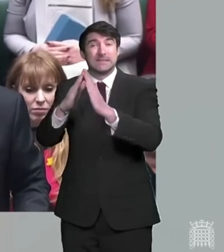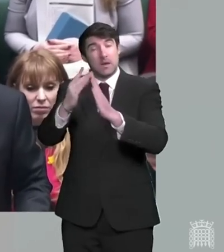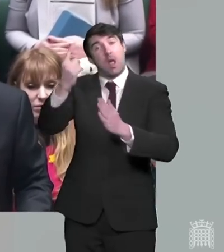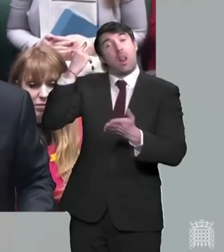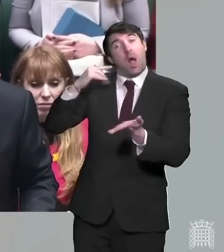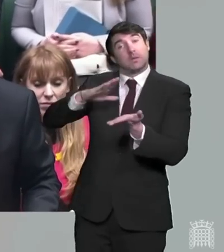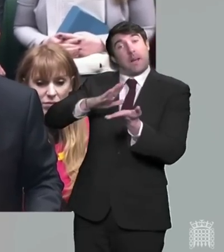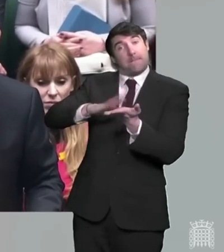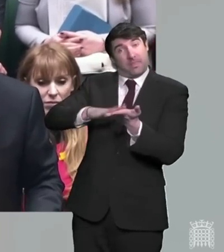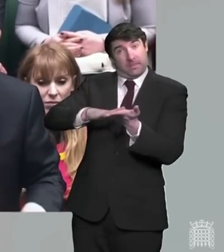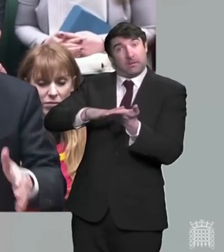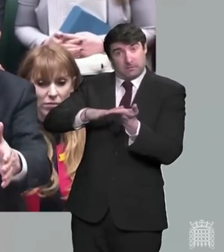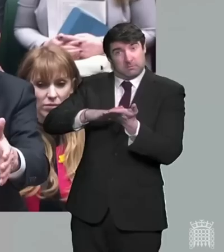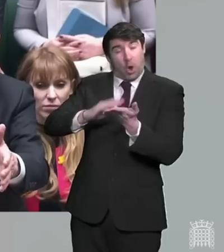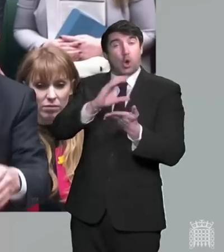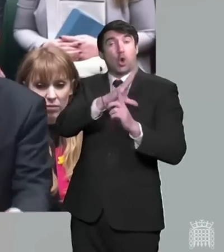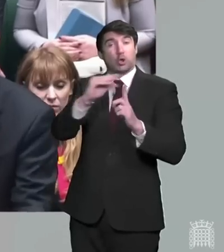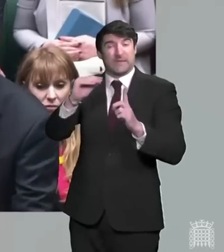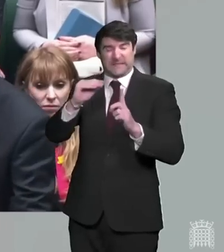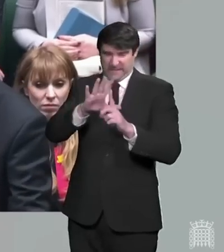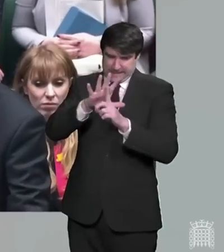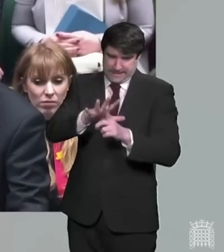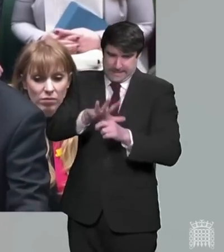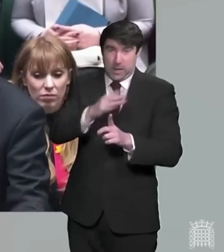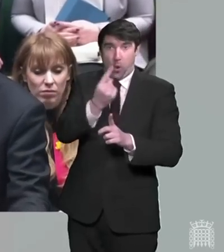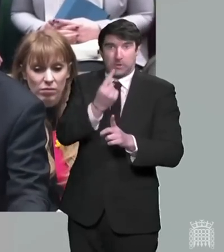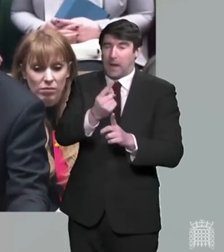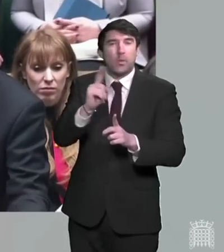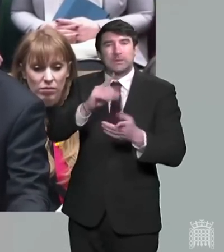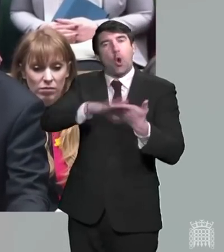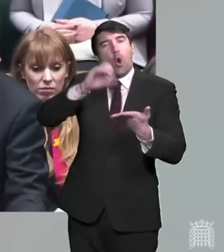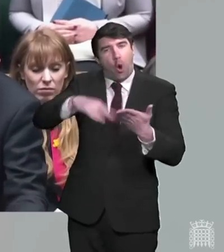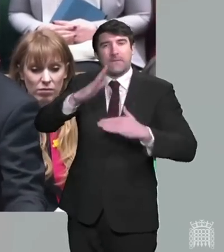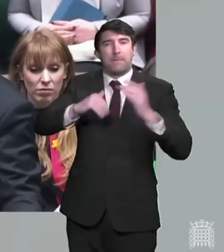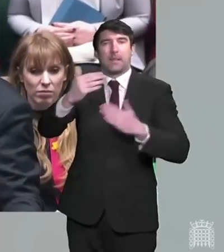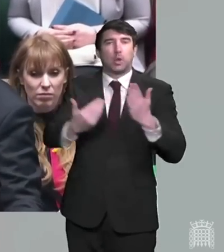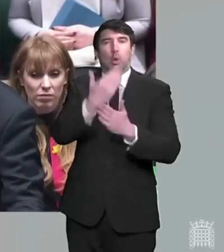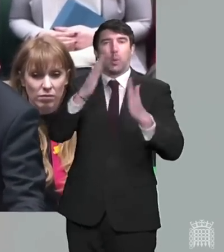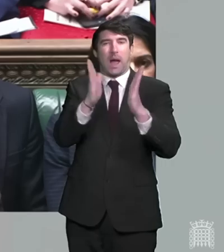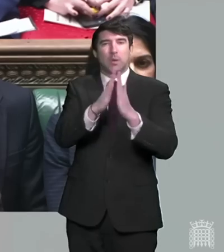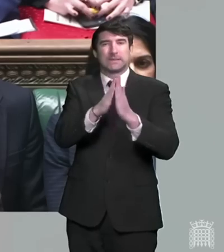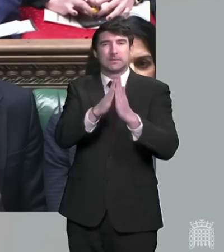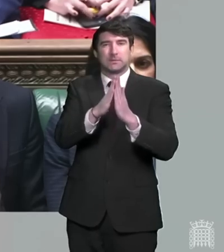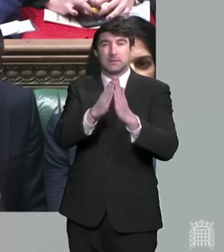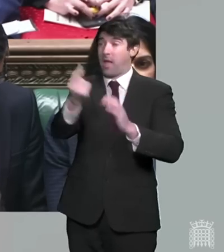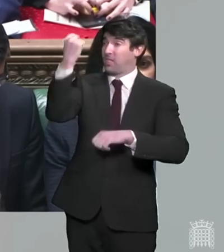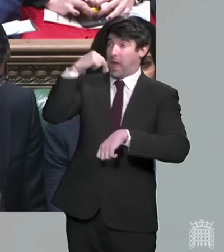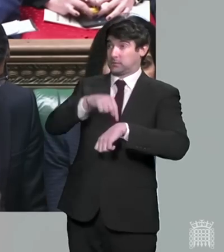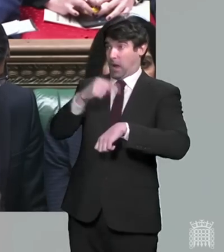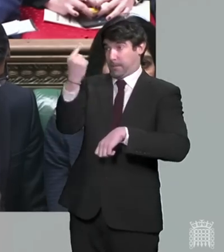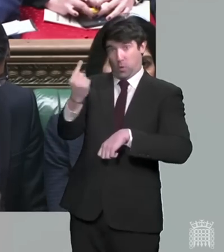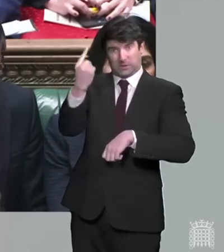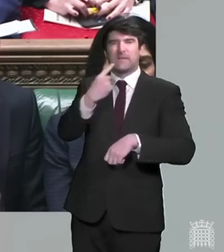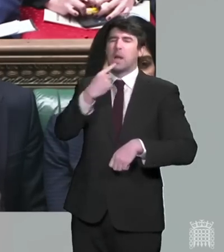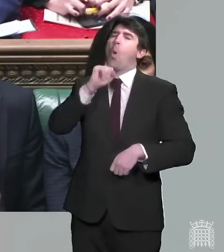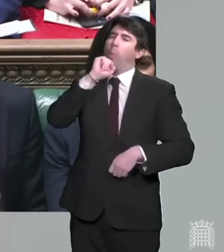scrap house-building targets. At the time, he stood there and said it would mean they would build more homes. Well, would